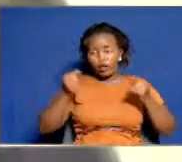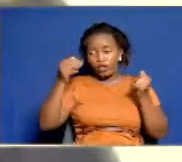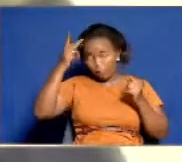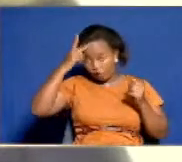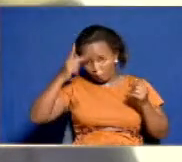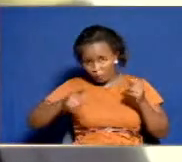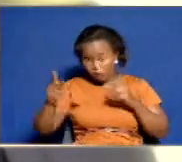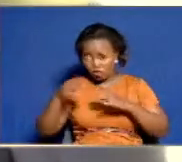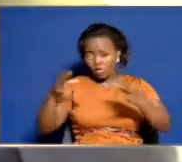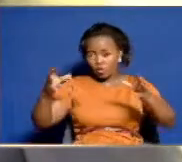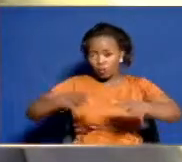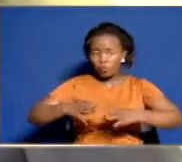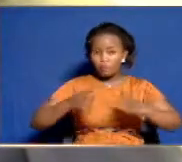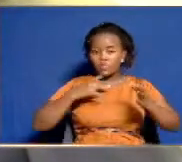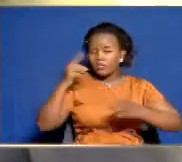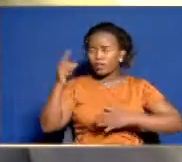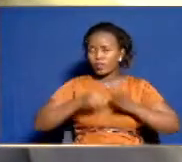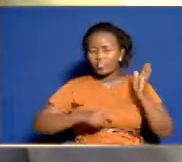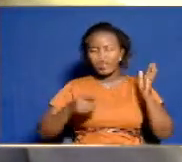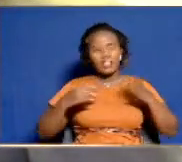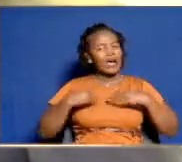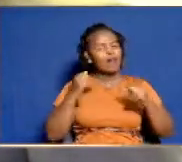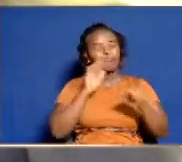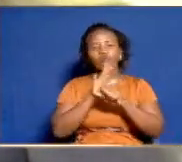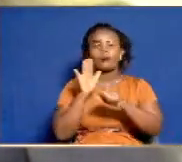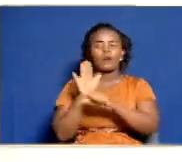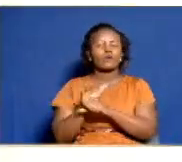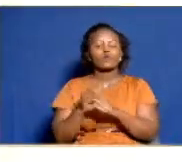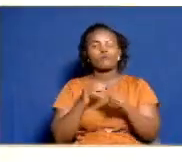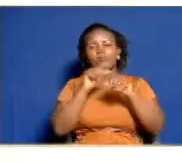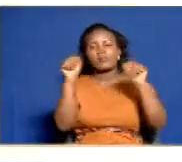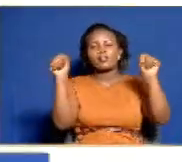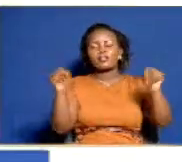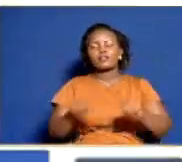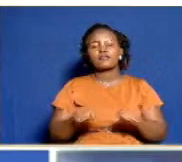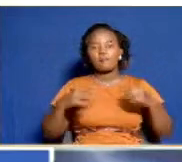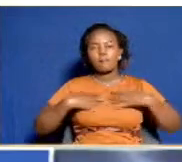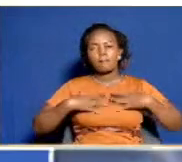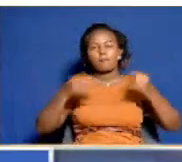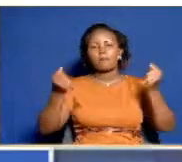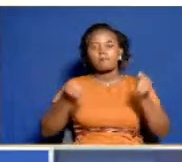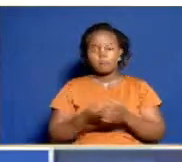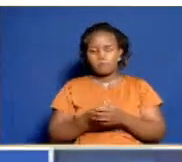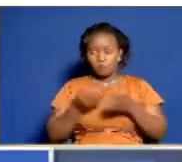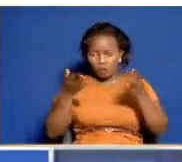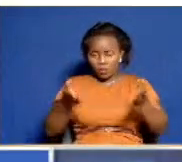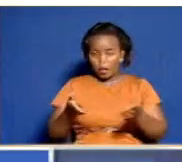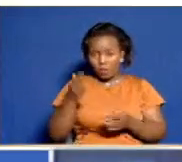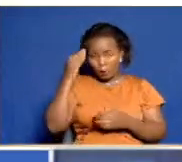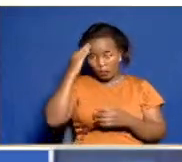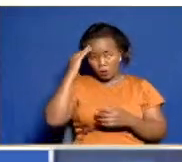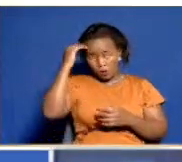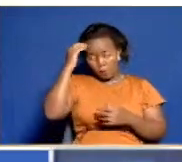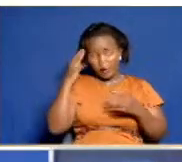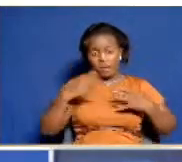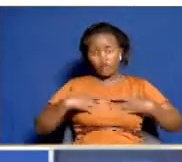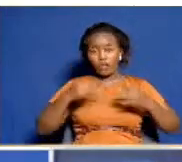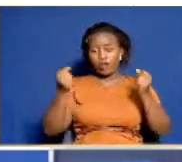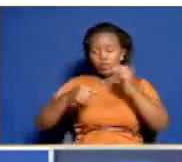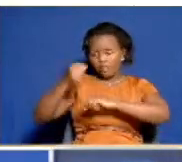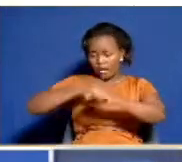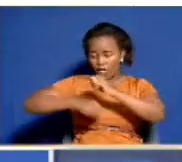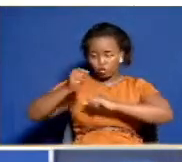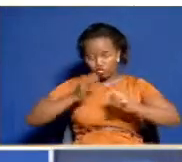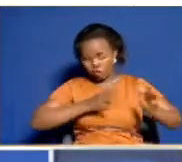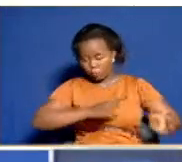that shows glaring gaps in the country's mental health systems. And so right now with our Mental Health Action Plan, we do plan to invest